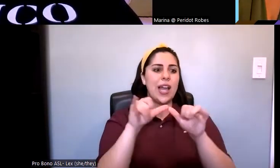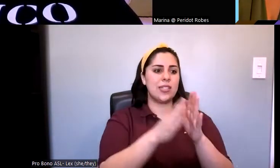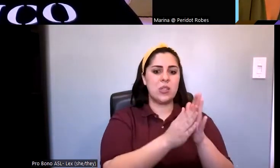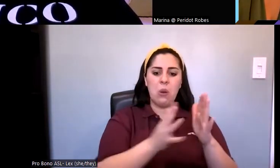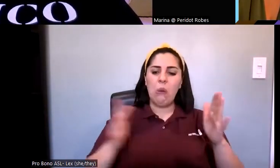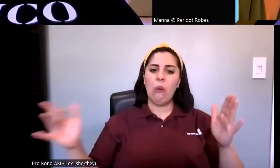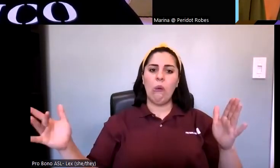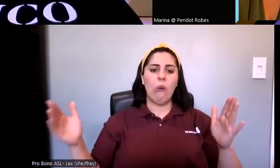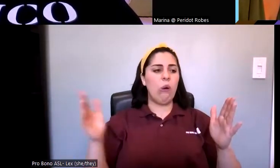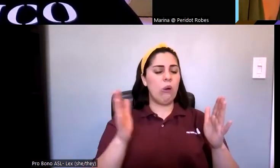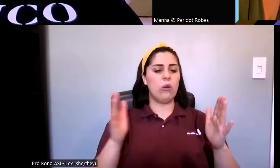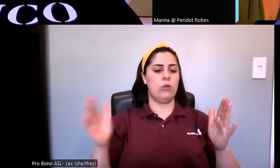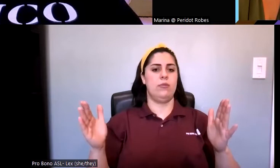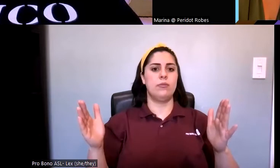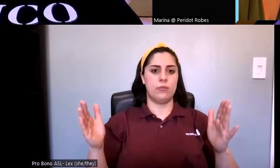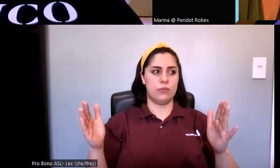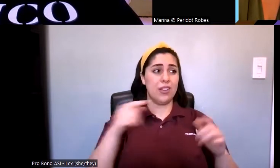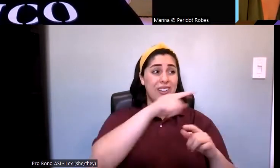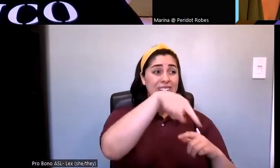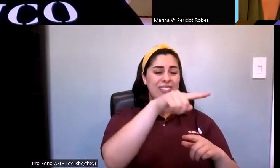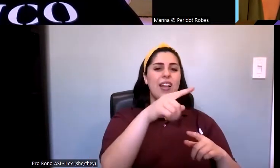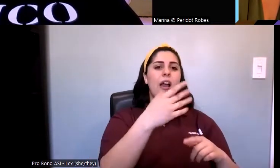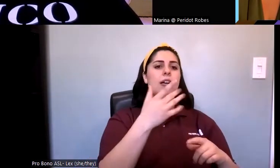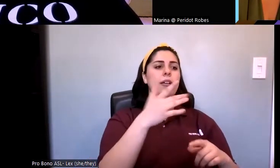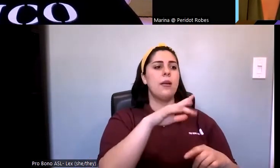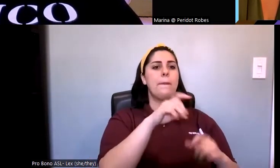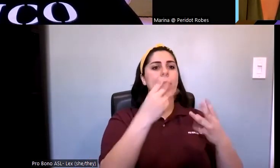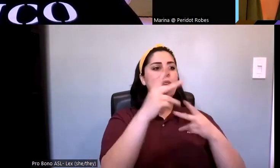mean, they have more trauma around